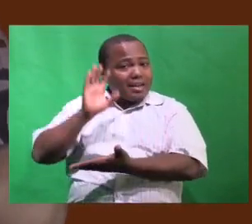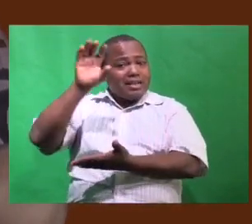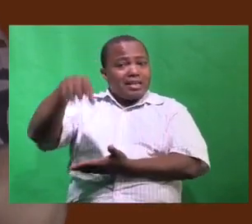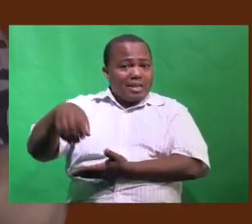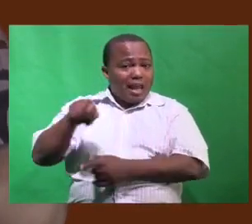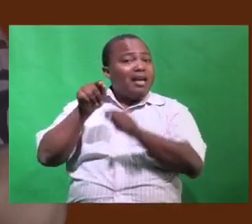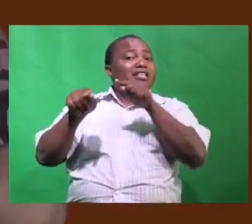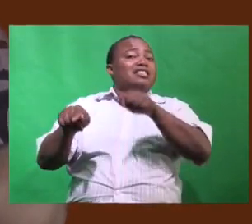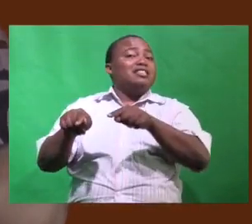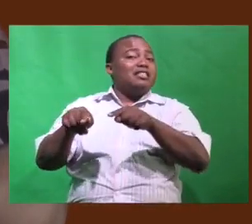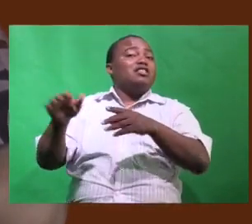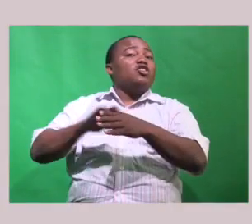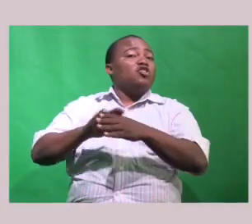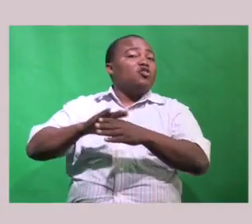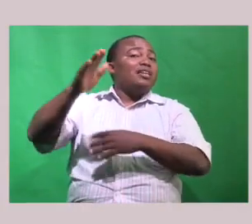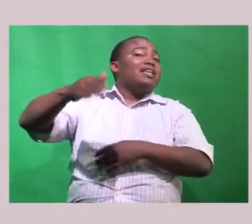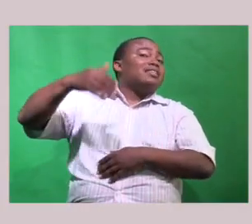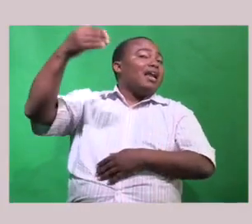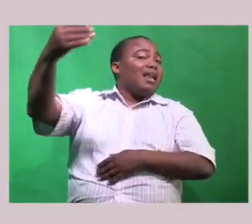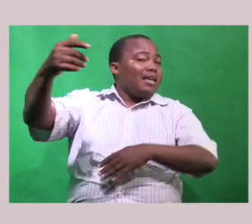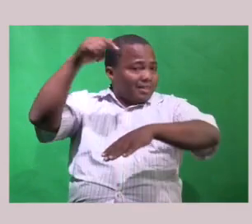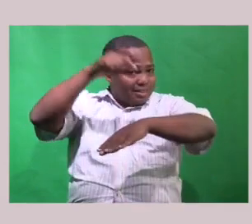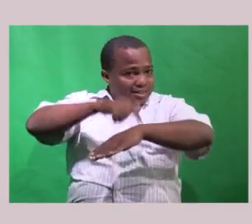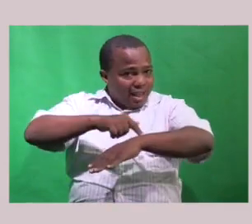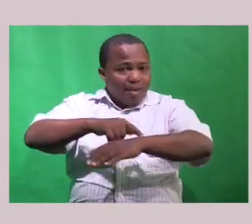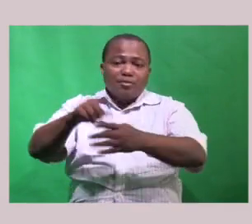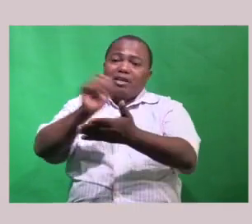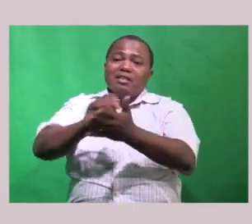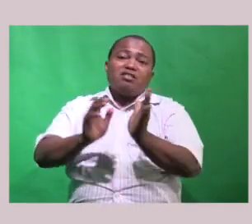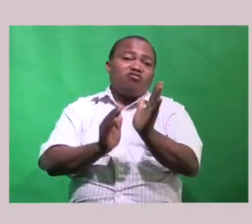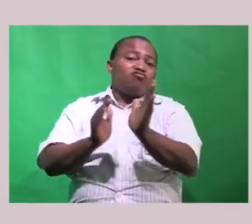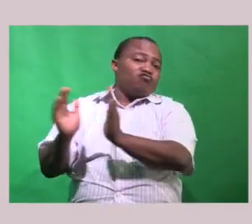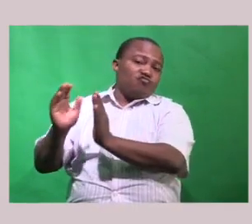at the next time. Put here